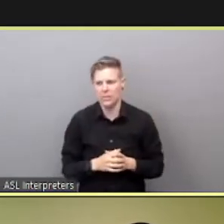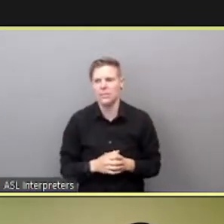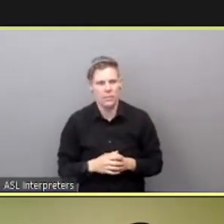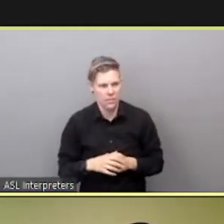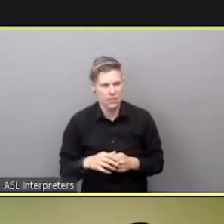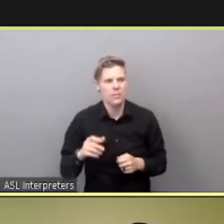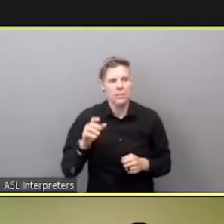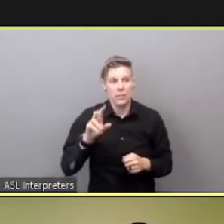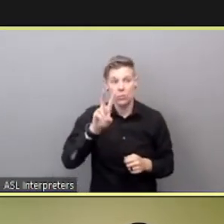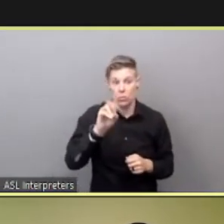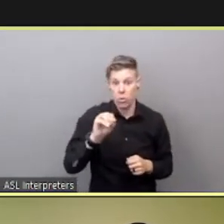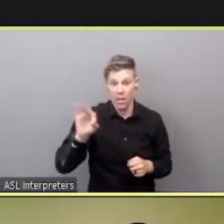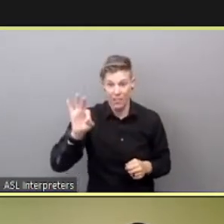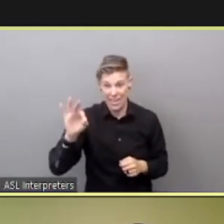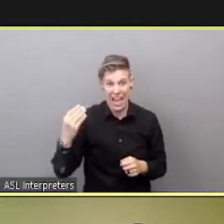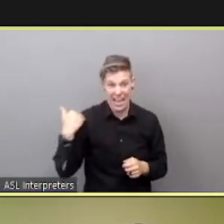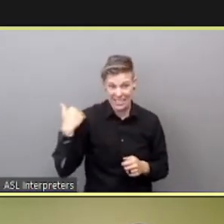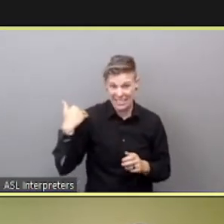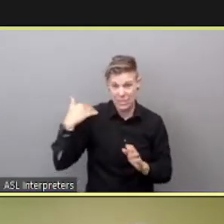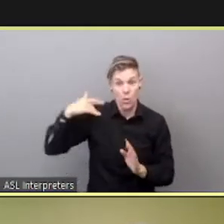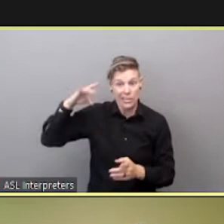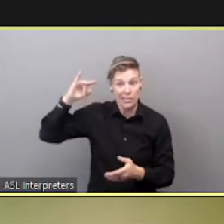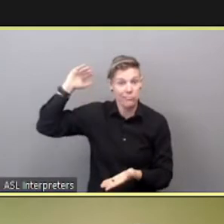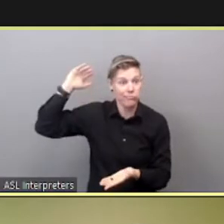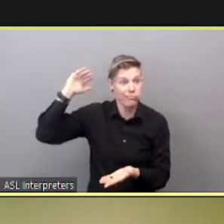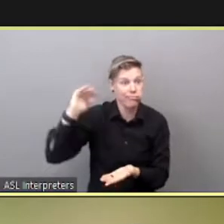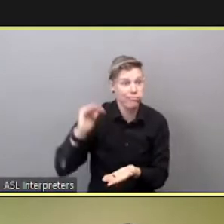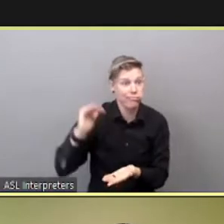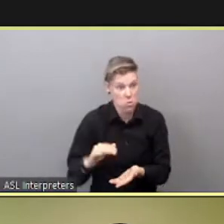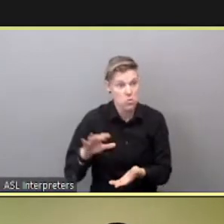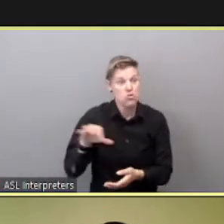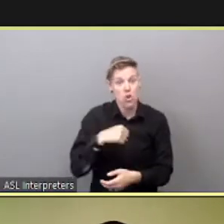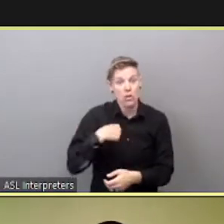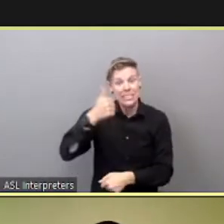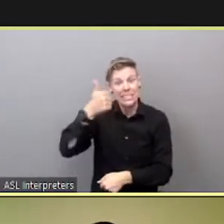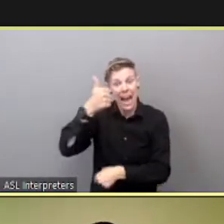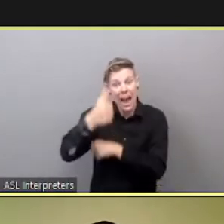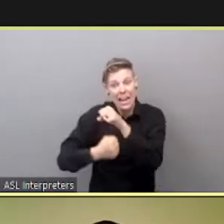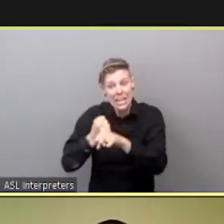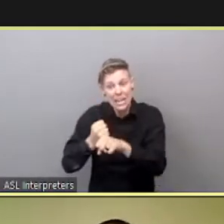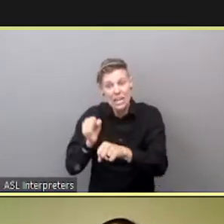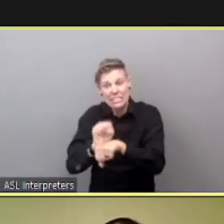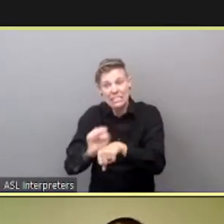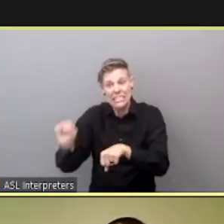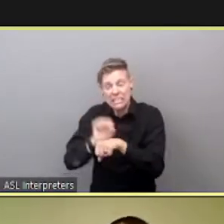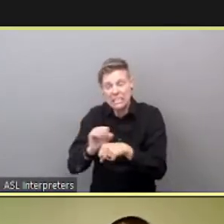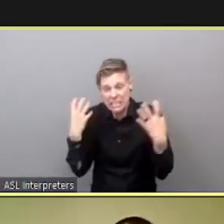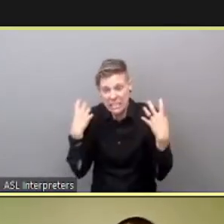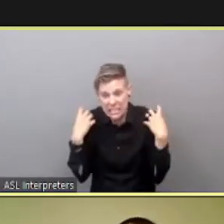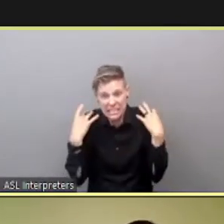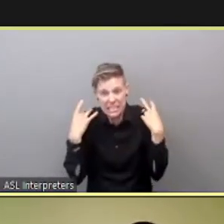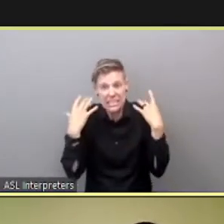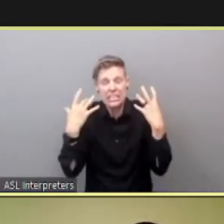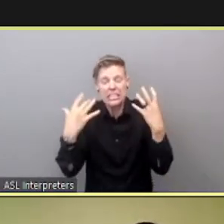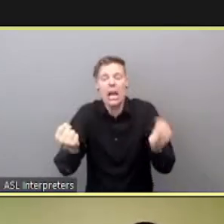took 9-10 years to recover. We saw about 4 or 5 very strong months before the pandemic